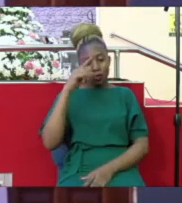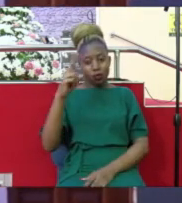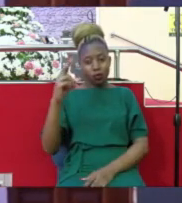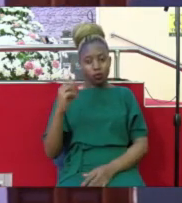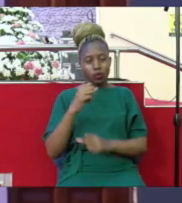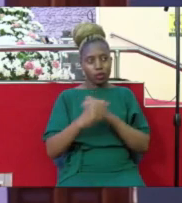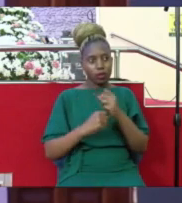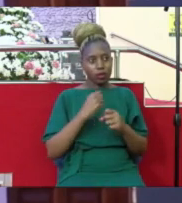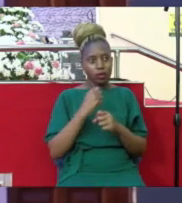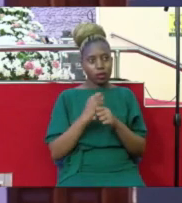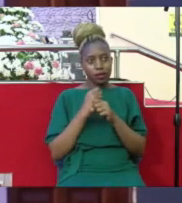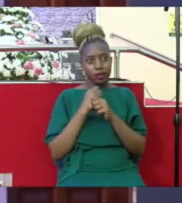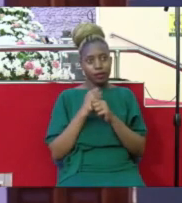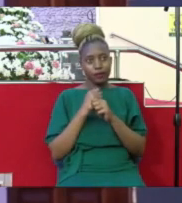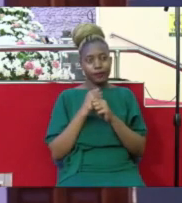21,